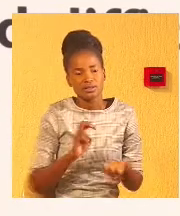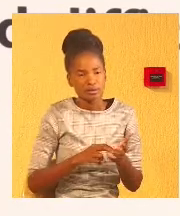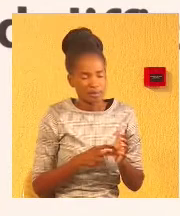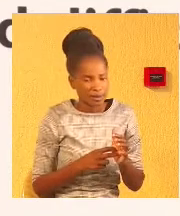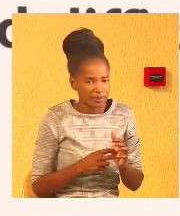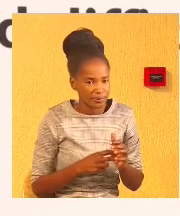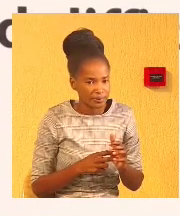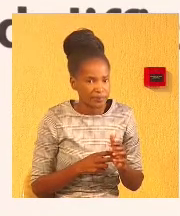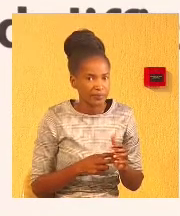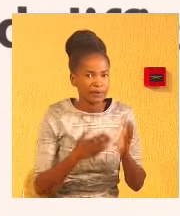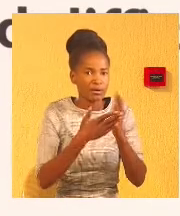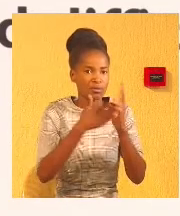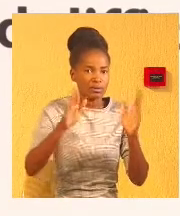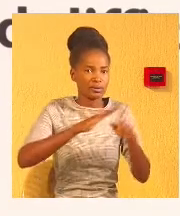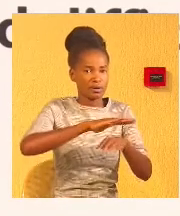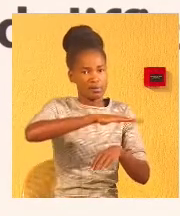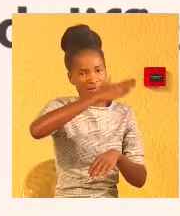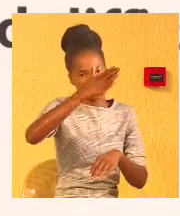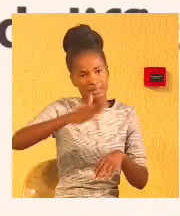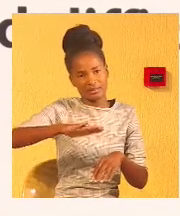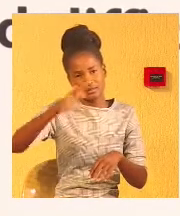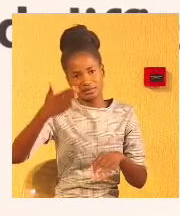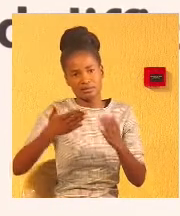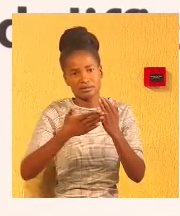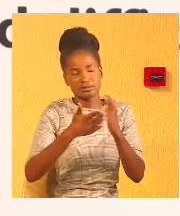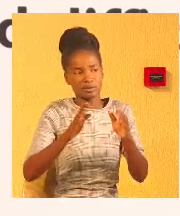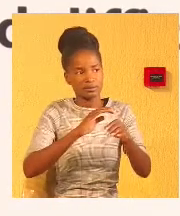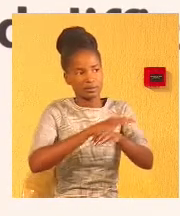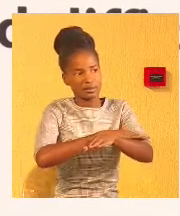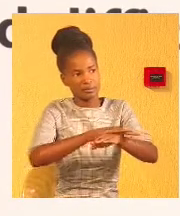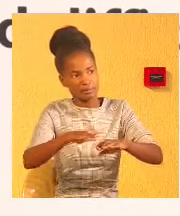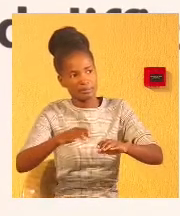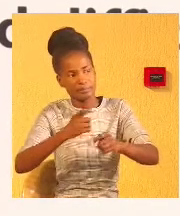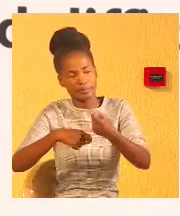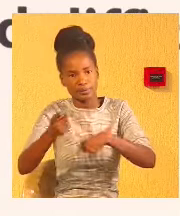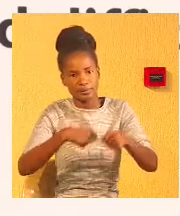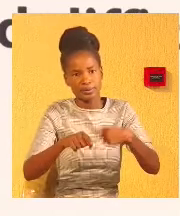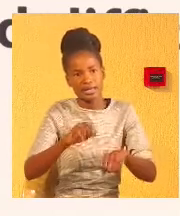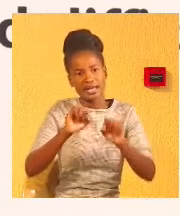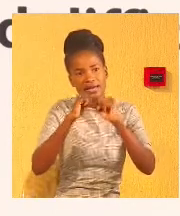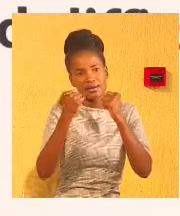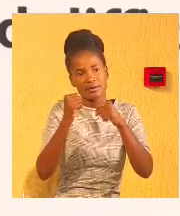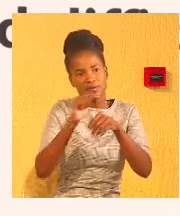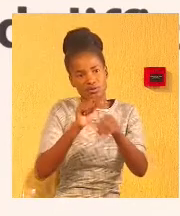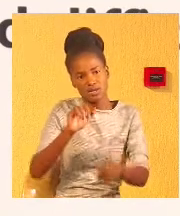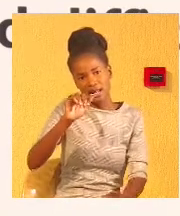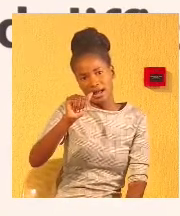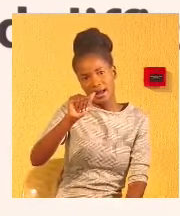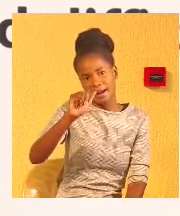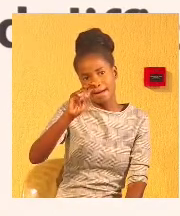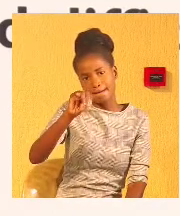the opening of informal markets, AMTA was designated as an